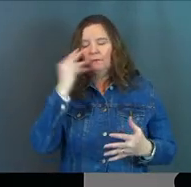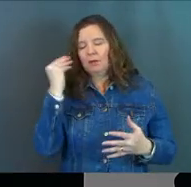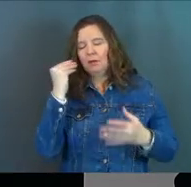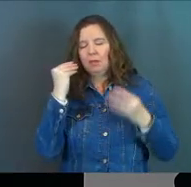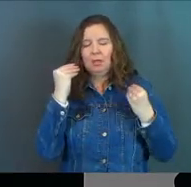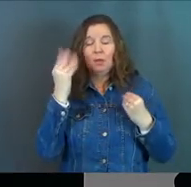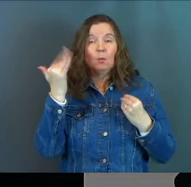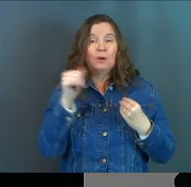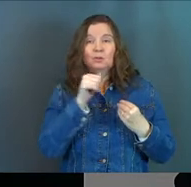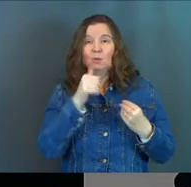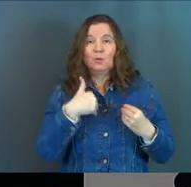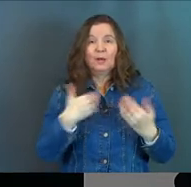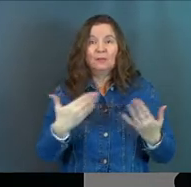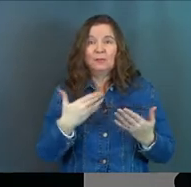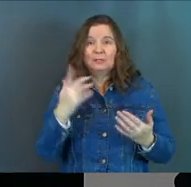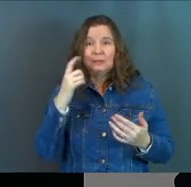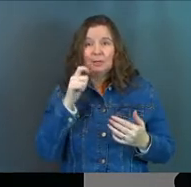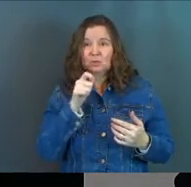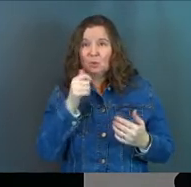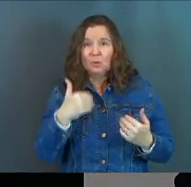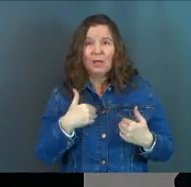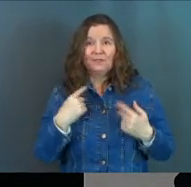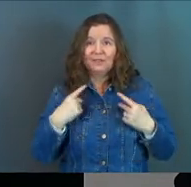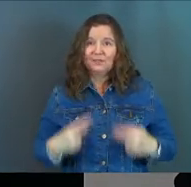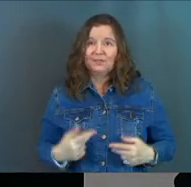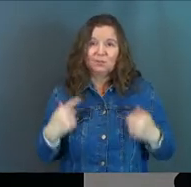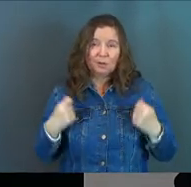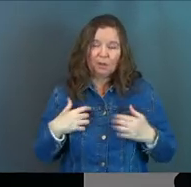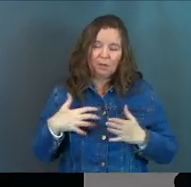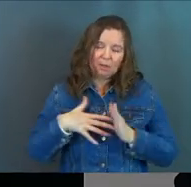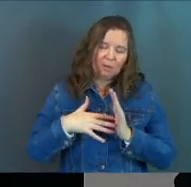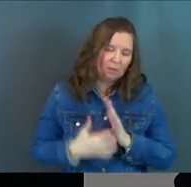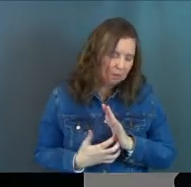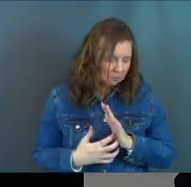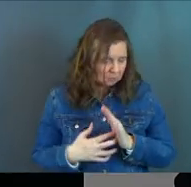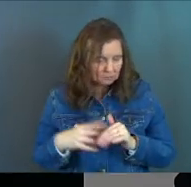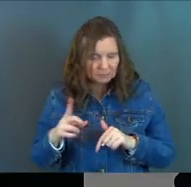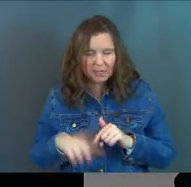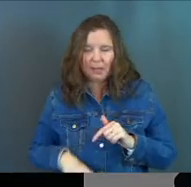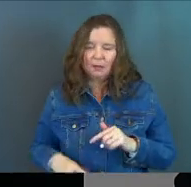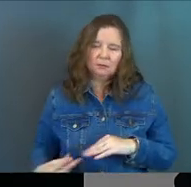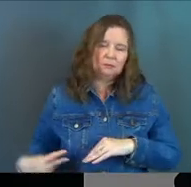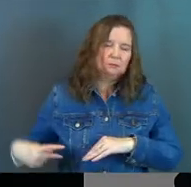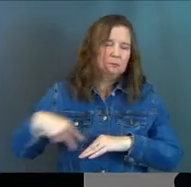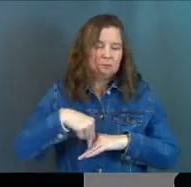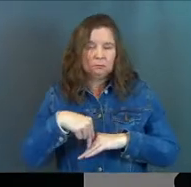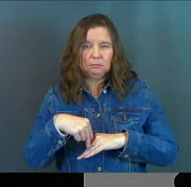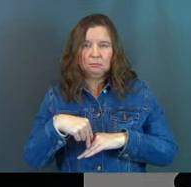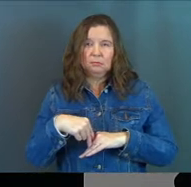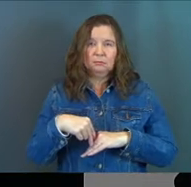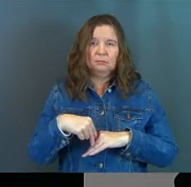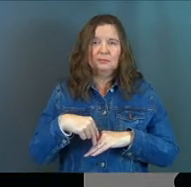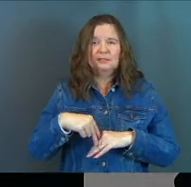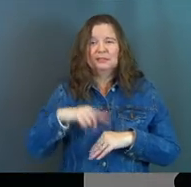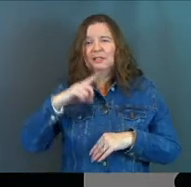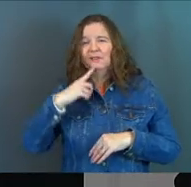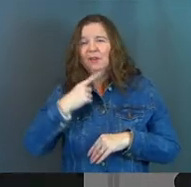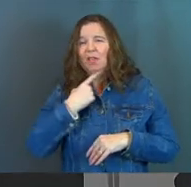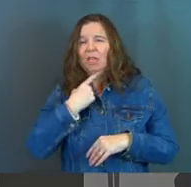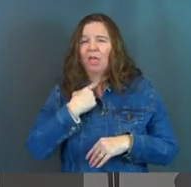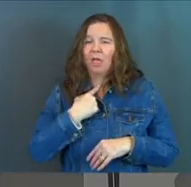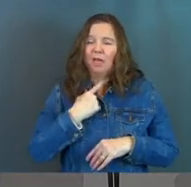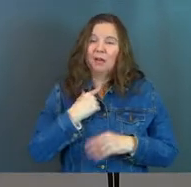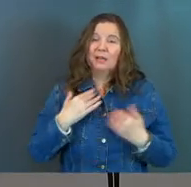because you don't have the presence of mind and you don't have the physical strength to keep yourself up. Extreme thirst as your